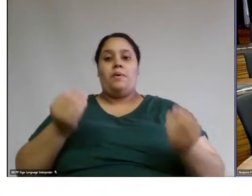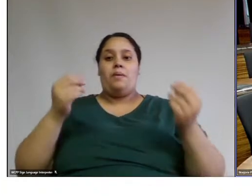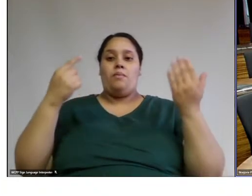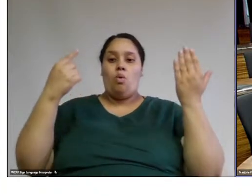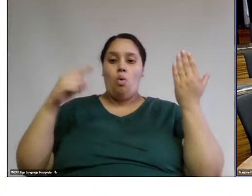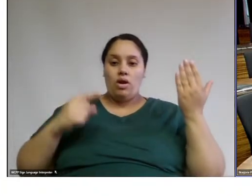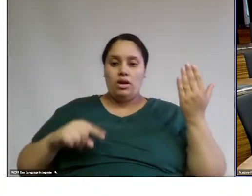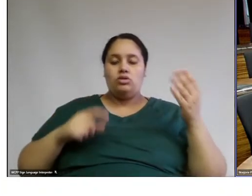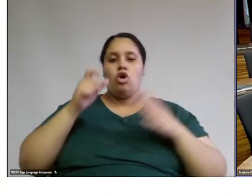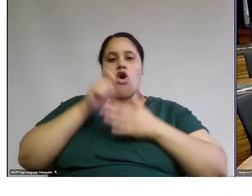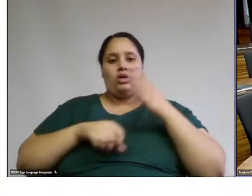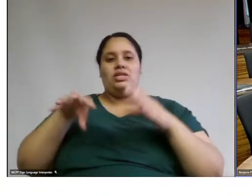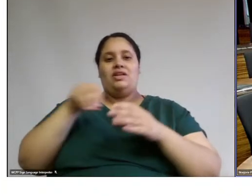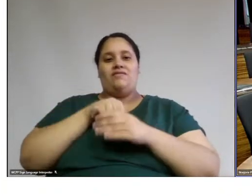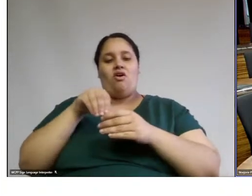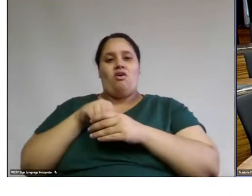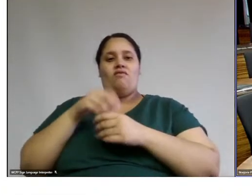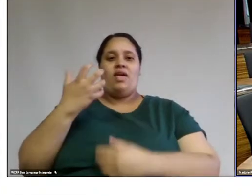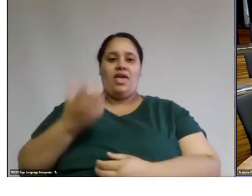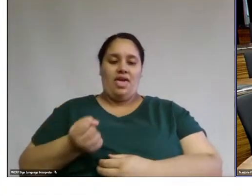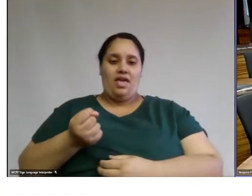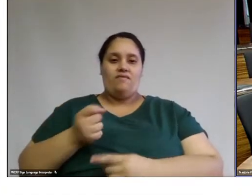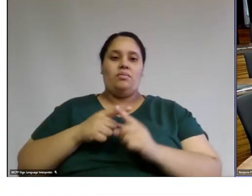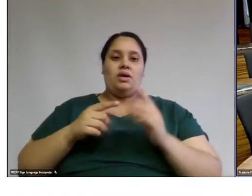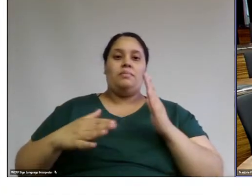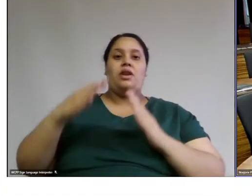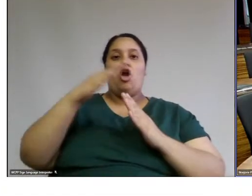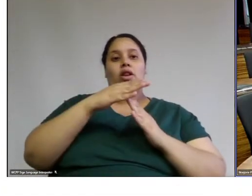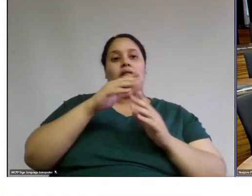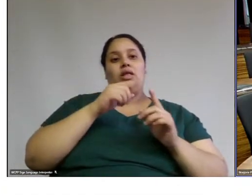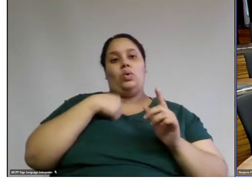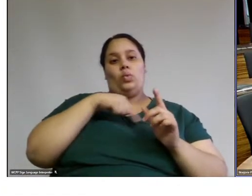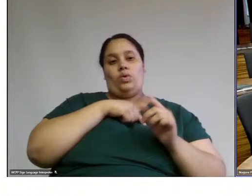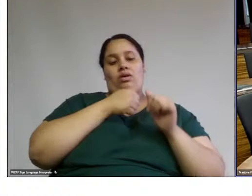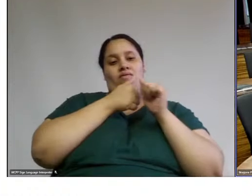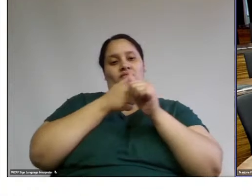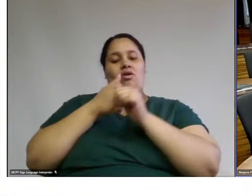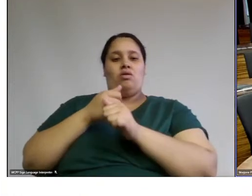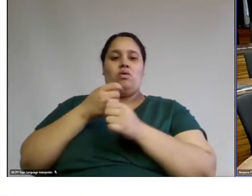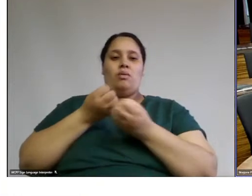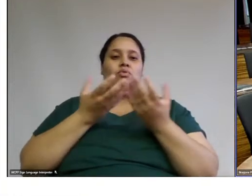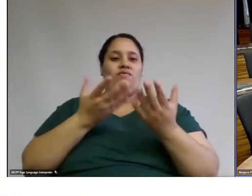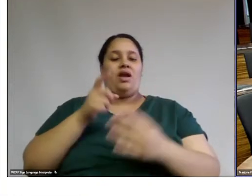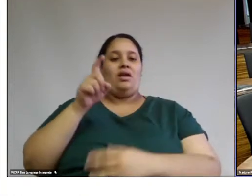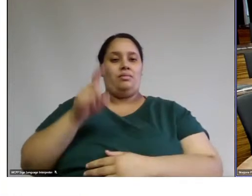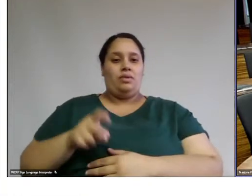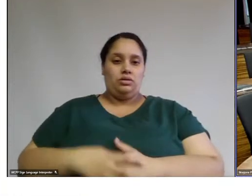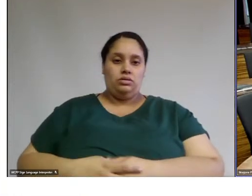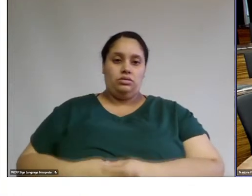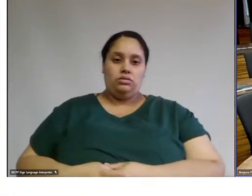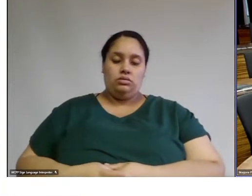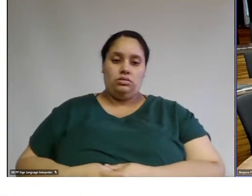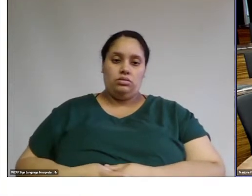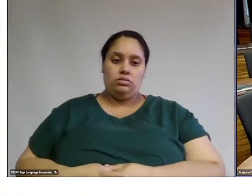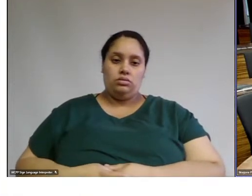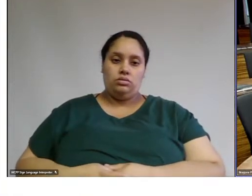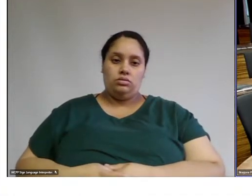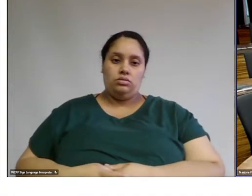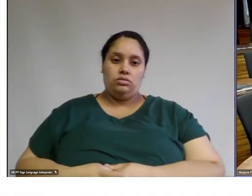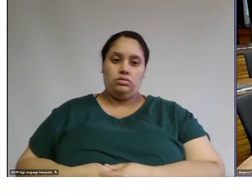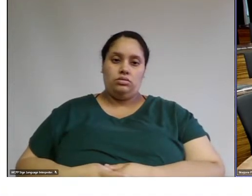costs involved, but there's also priority that we have to give attention to. I think the issue around